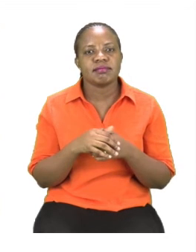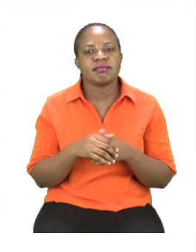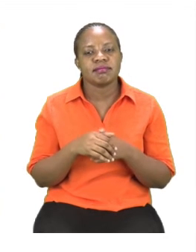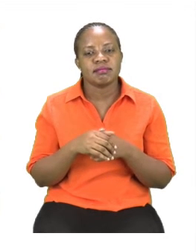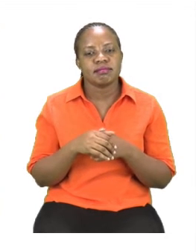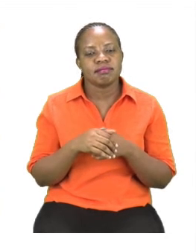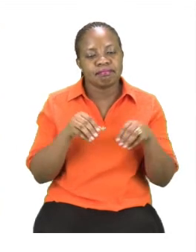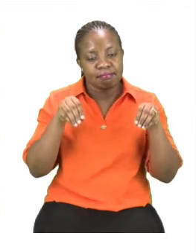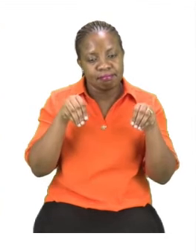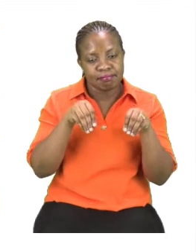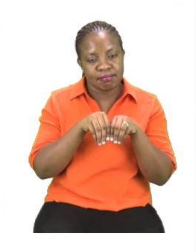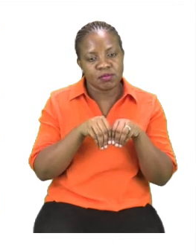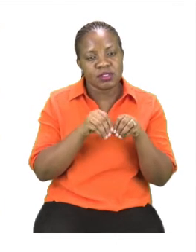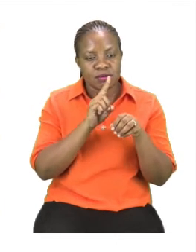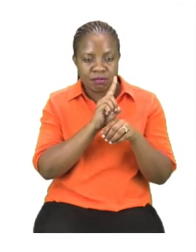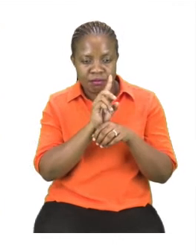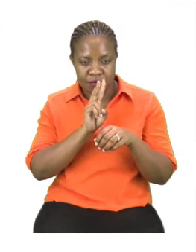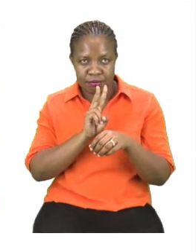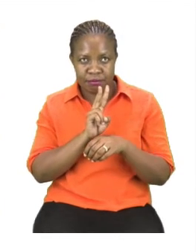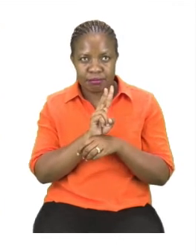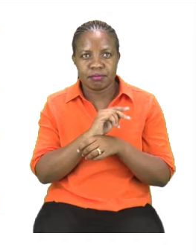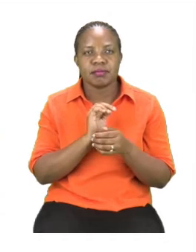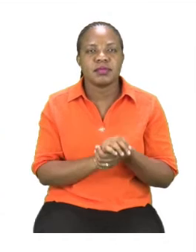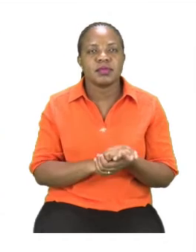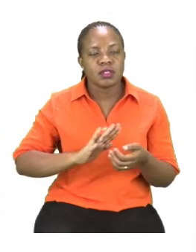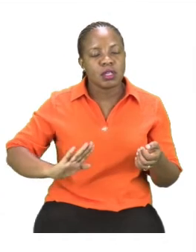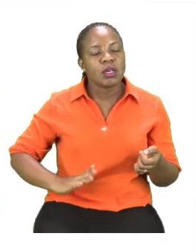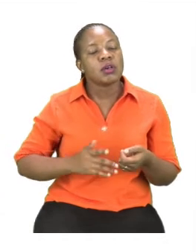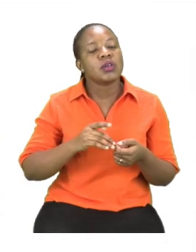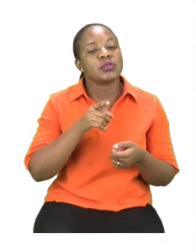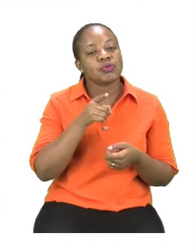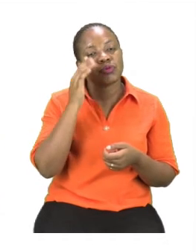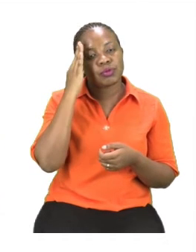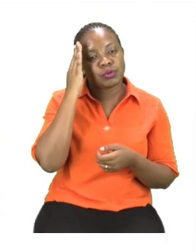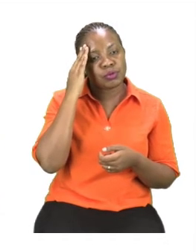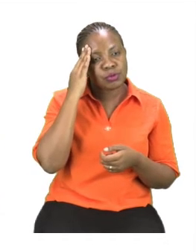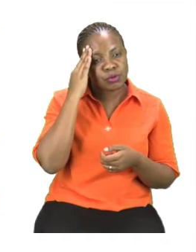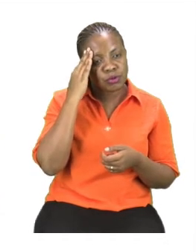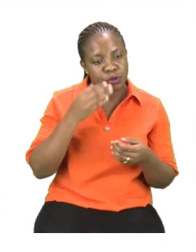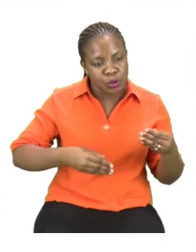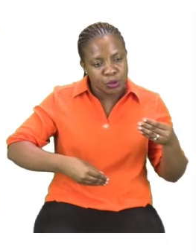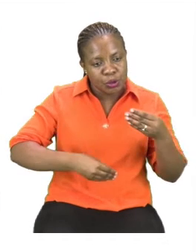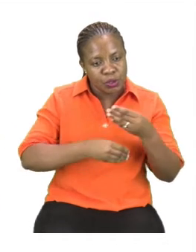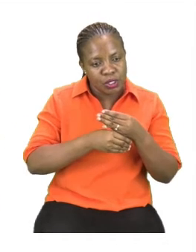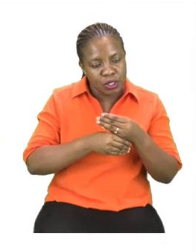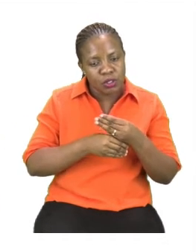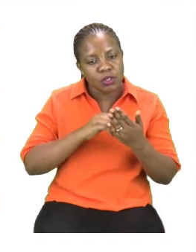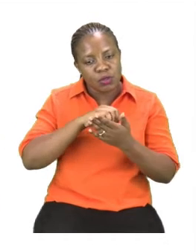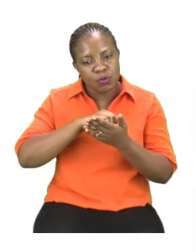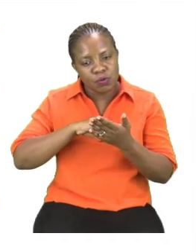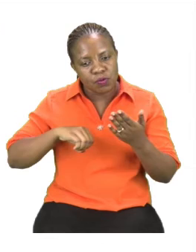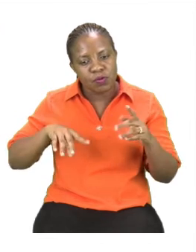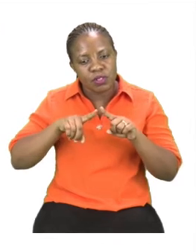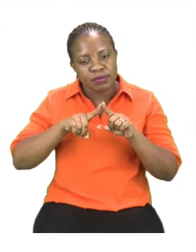want you to see the difference between adding and subtracting. We have